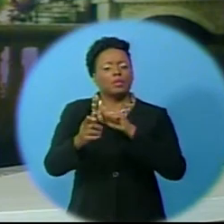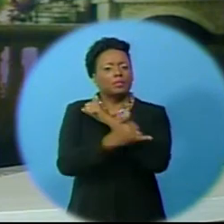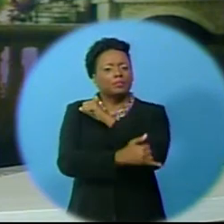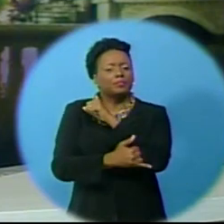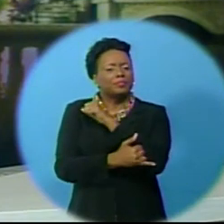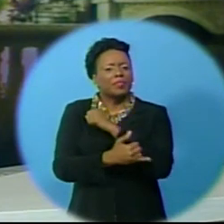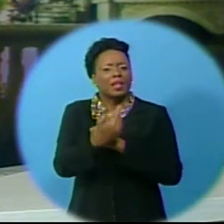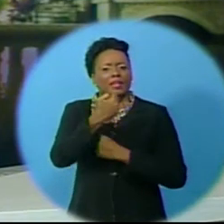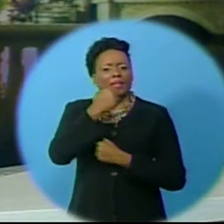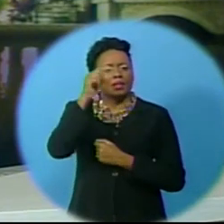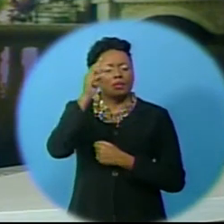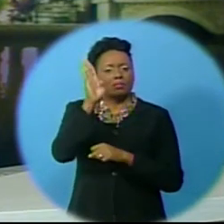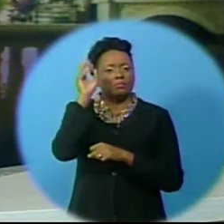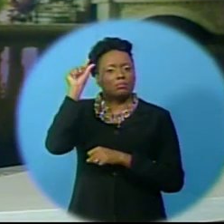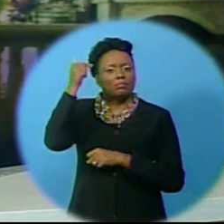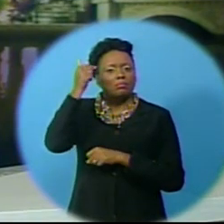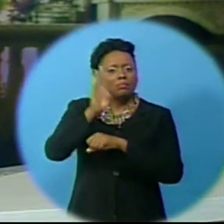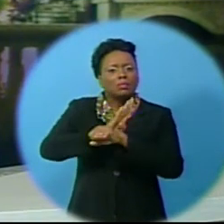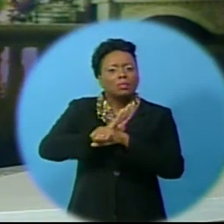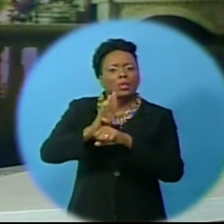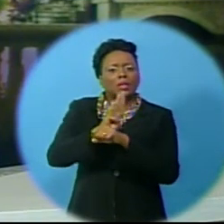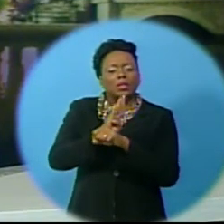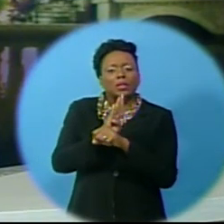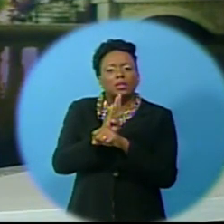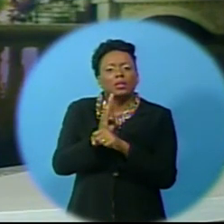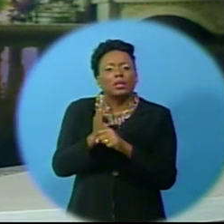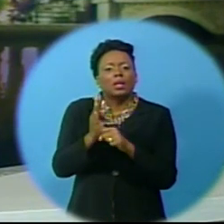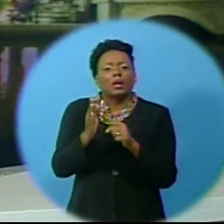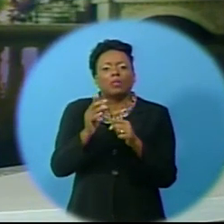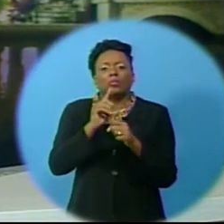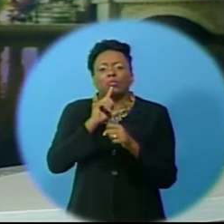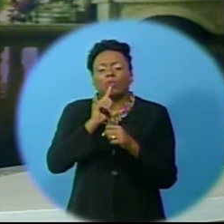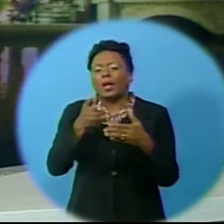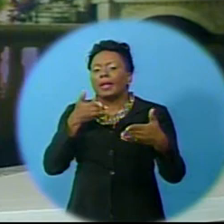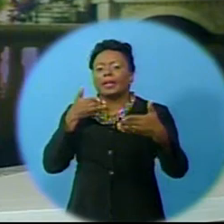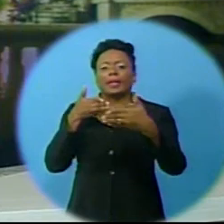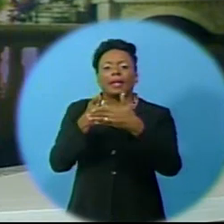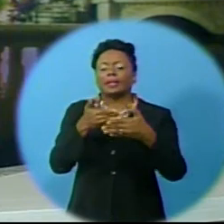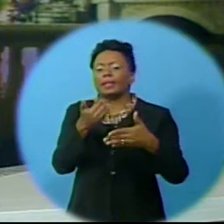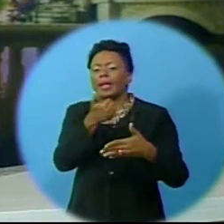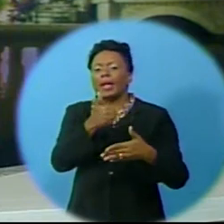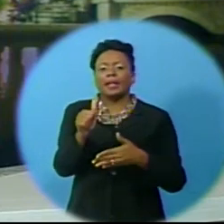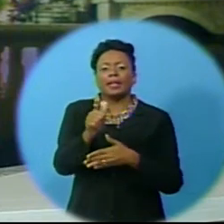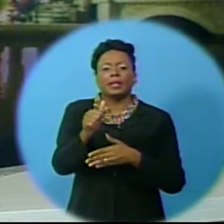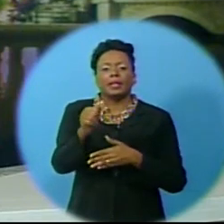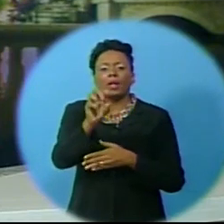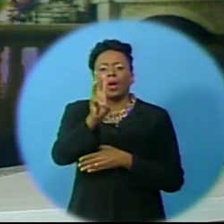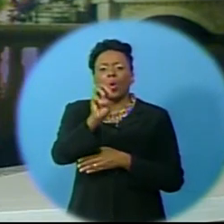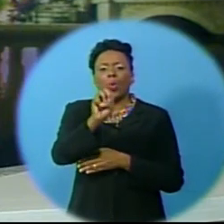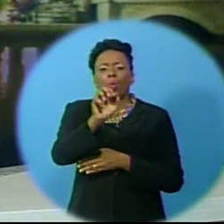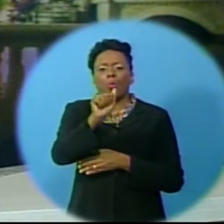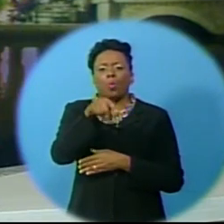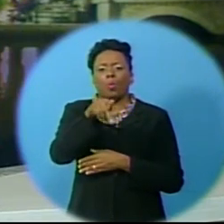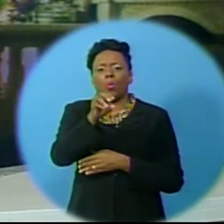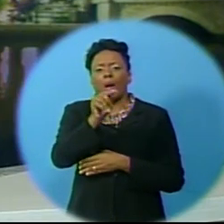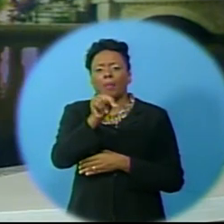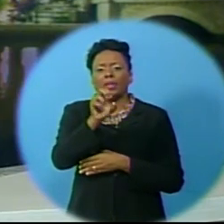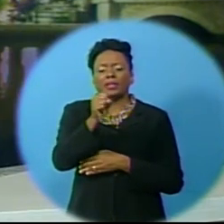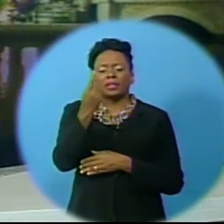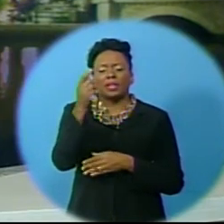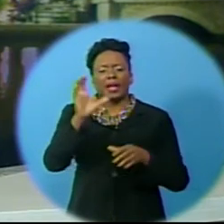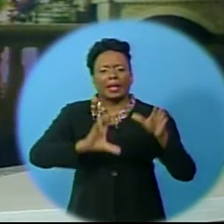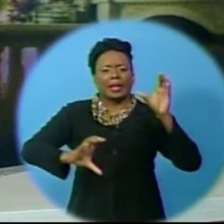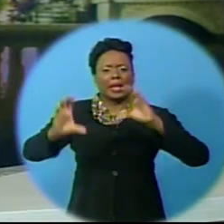McLean stated the government of Barbados continue to oppose the proliferation of nuclear, biological and chemical weapons.